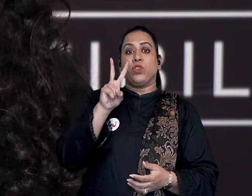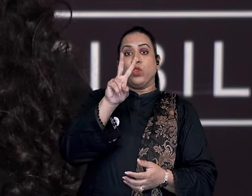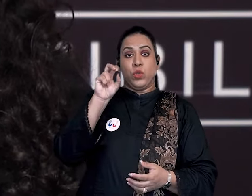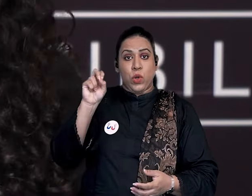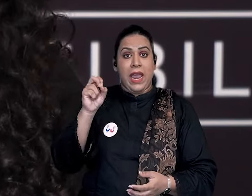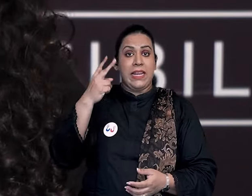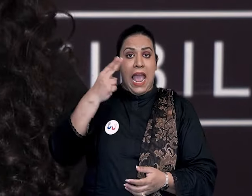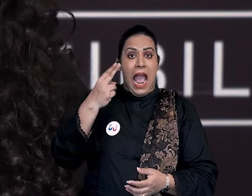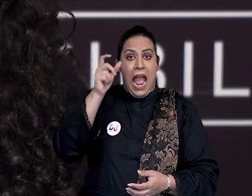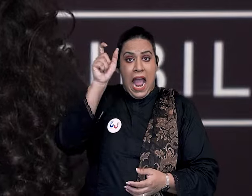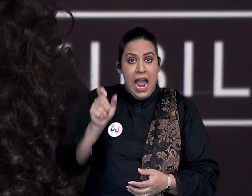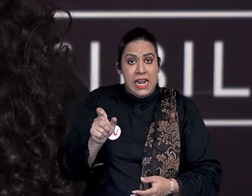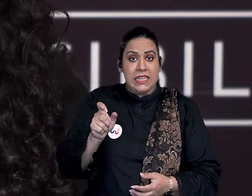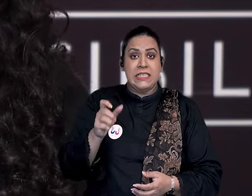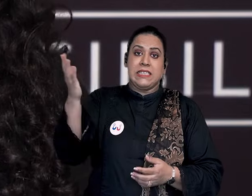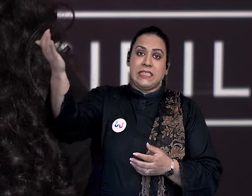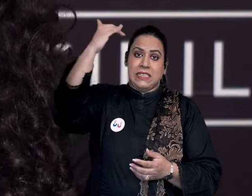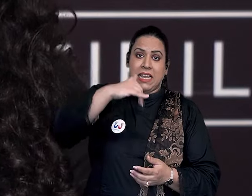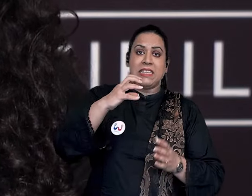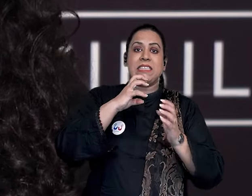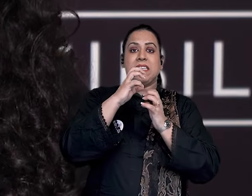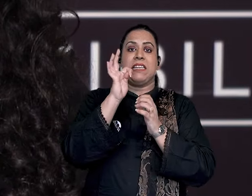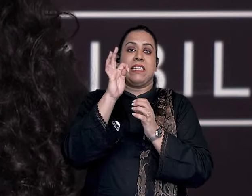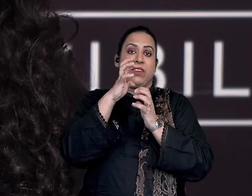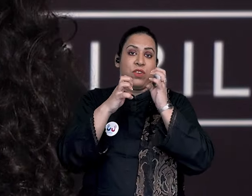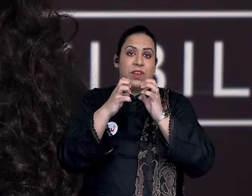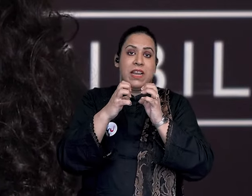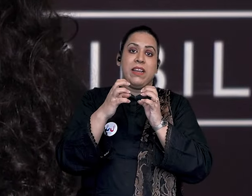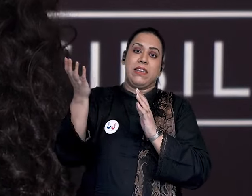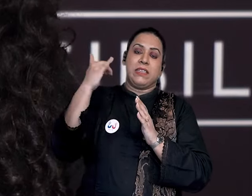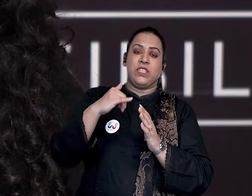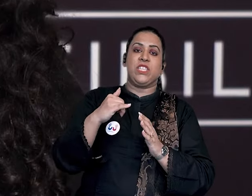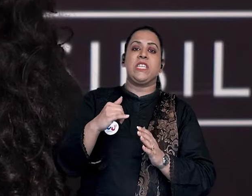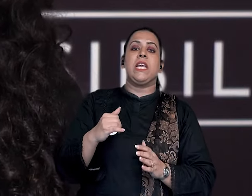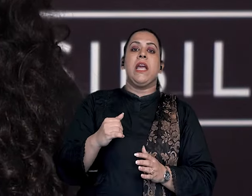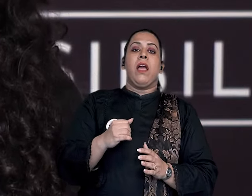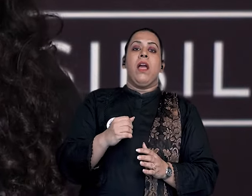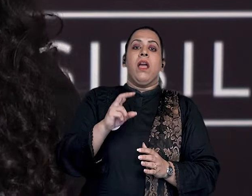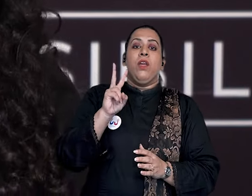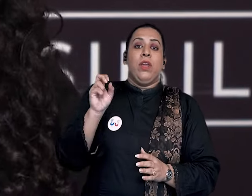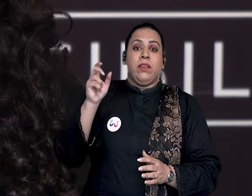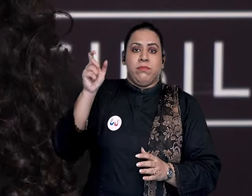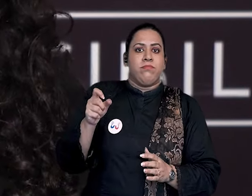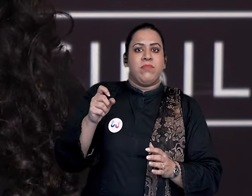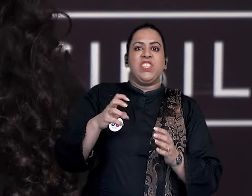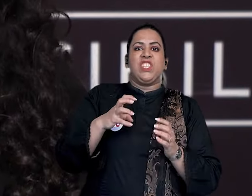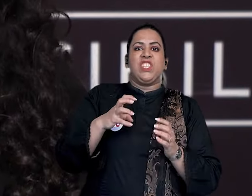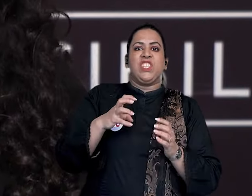mediums, the resources that were present in the factory. The shoe factory has variety of mediums and